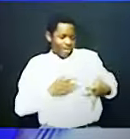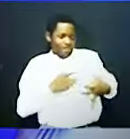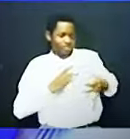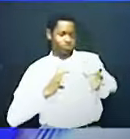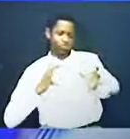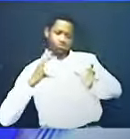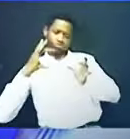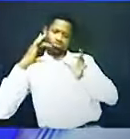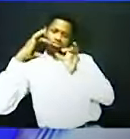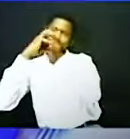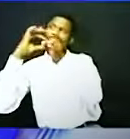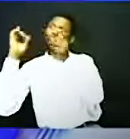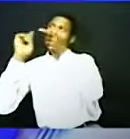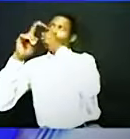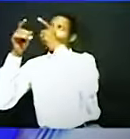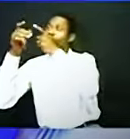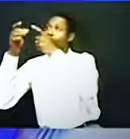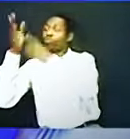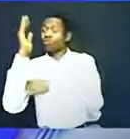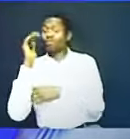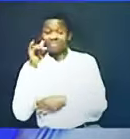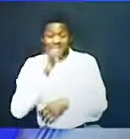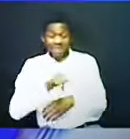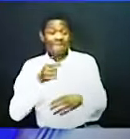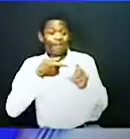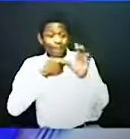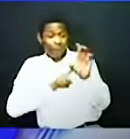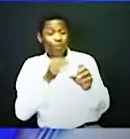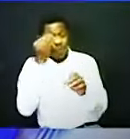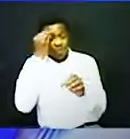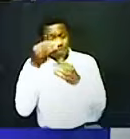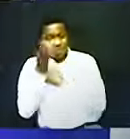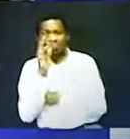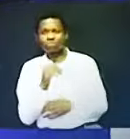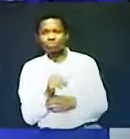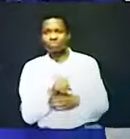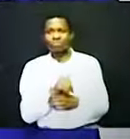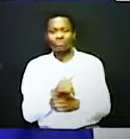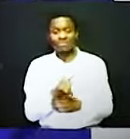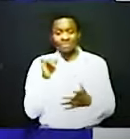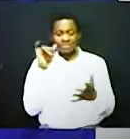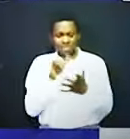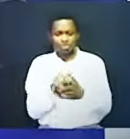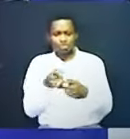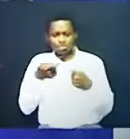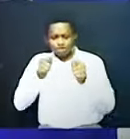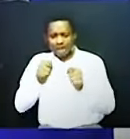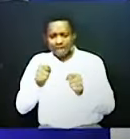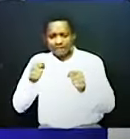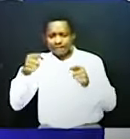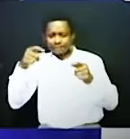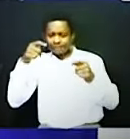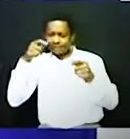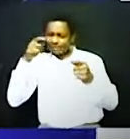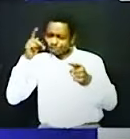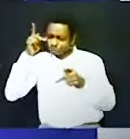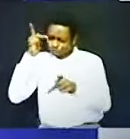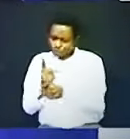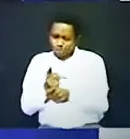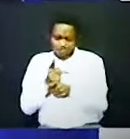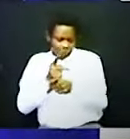It is the beginning of knowing God. That connection, we should just keep that connection and then